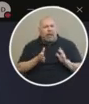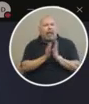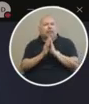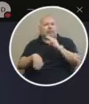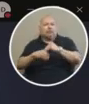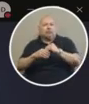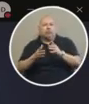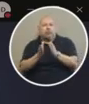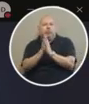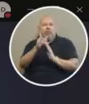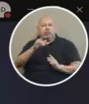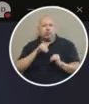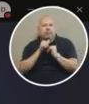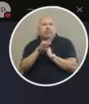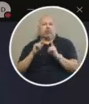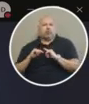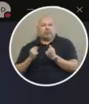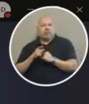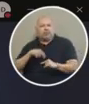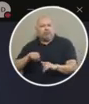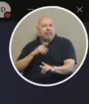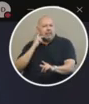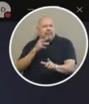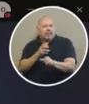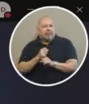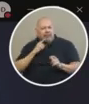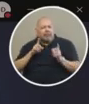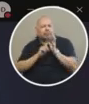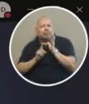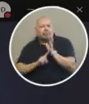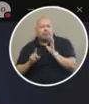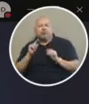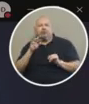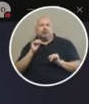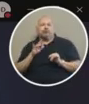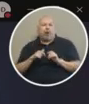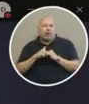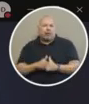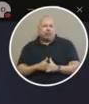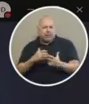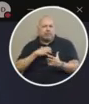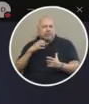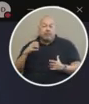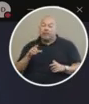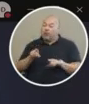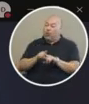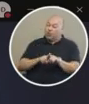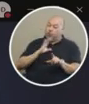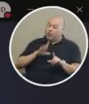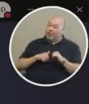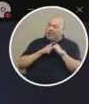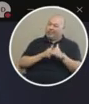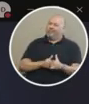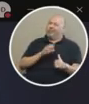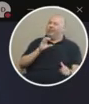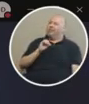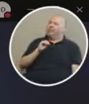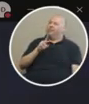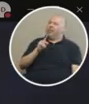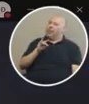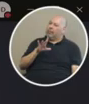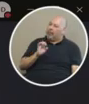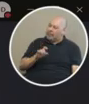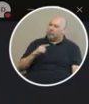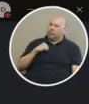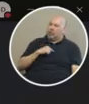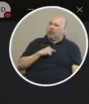there. It'll go straight to the team so they can track compliance. Okay, and speaking of compliance, there was a report that we got a